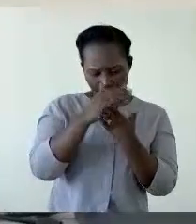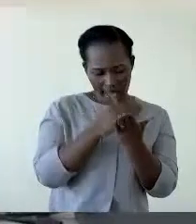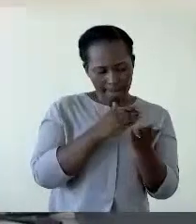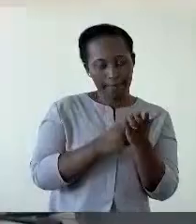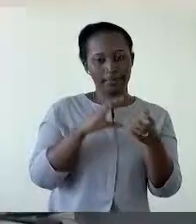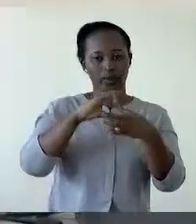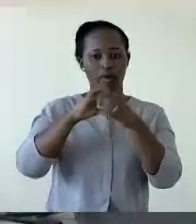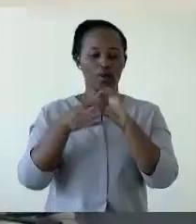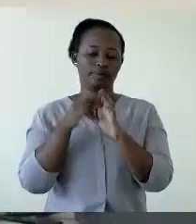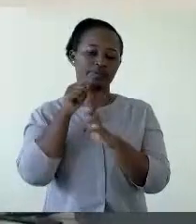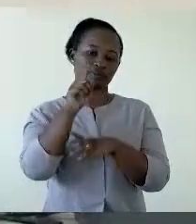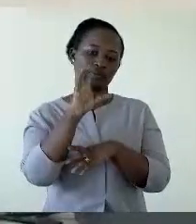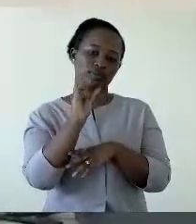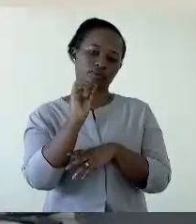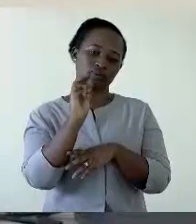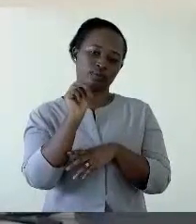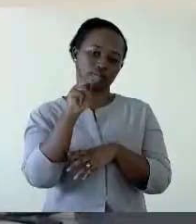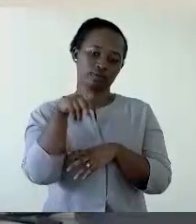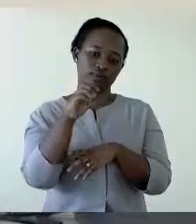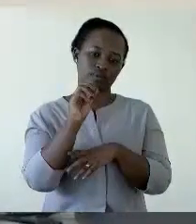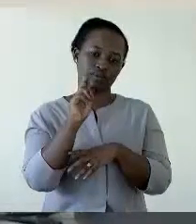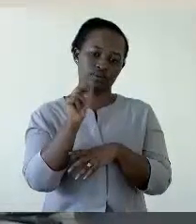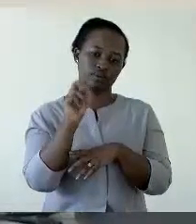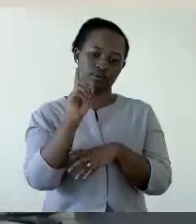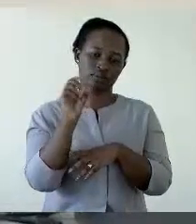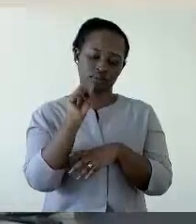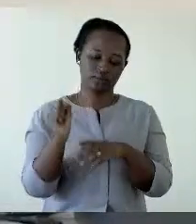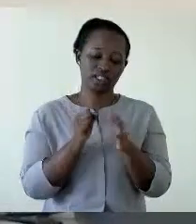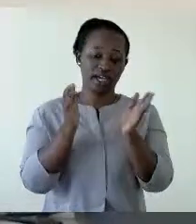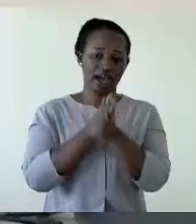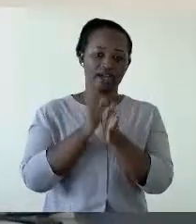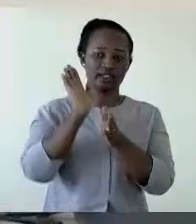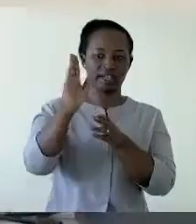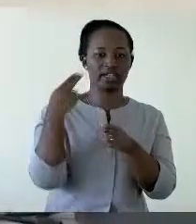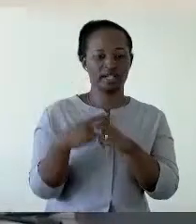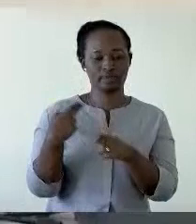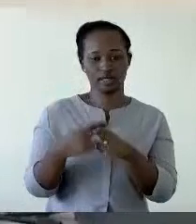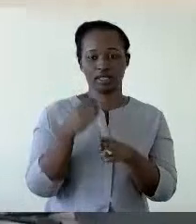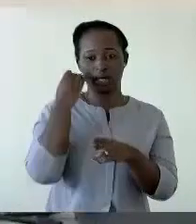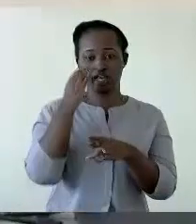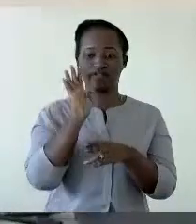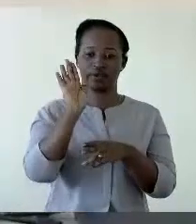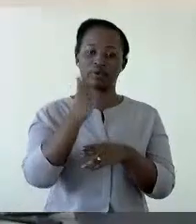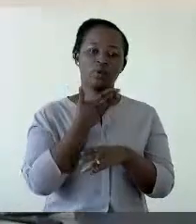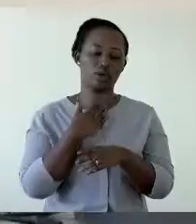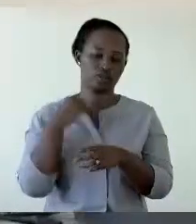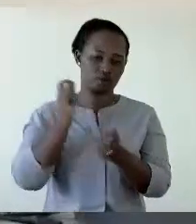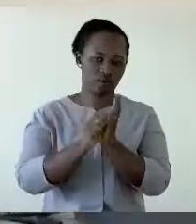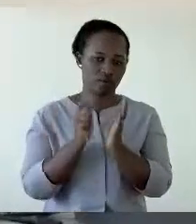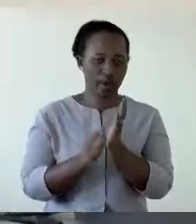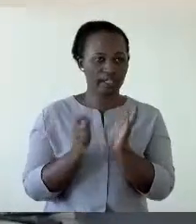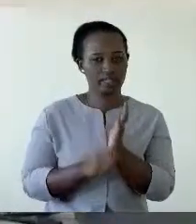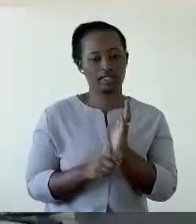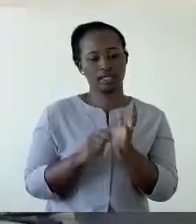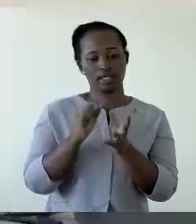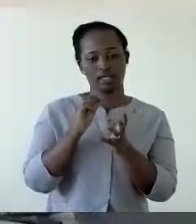and their names, of course. If we want to write the symbols or the molecular formula of compounds, we need to know